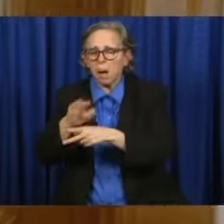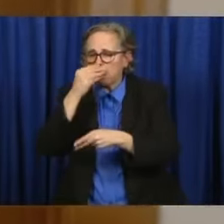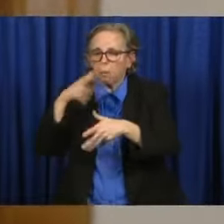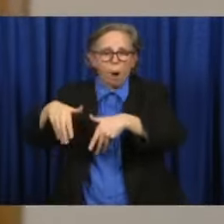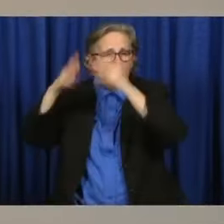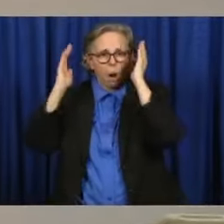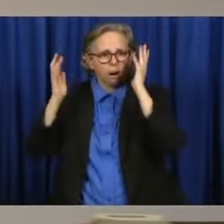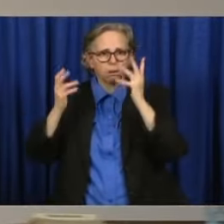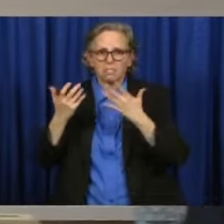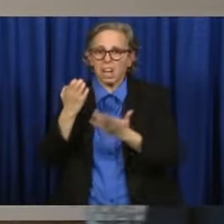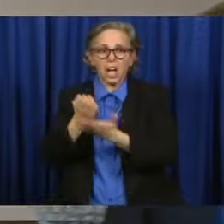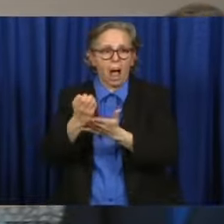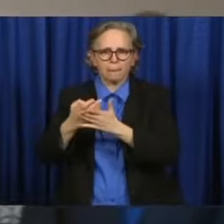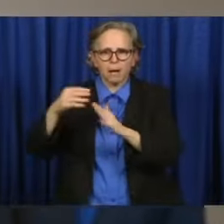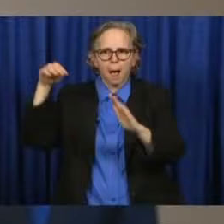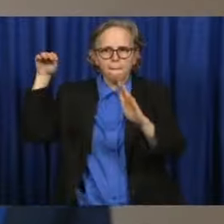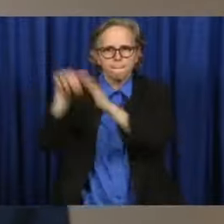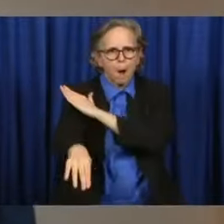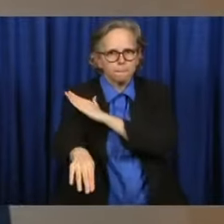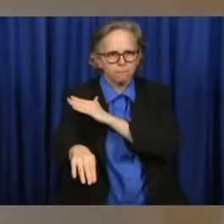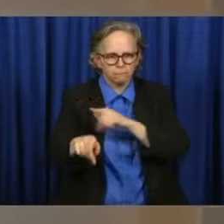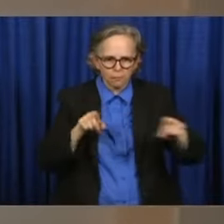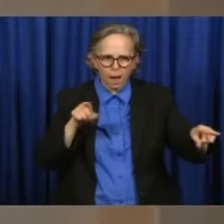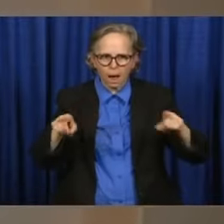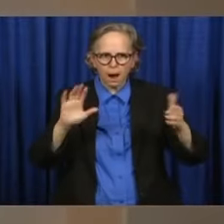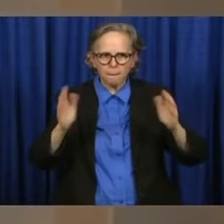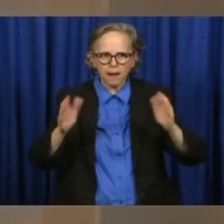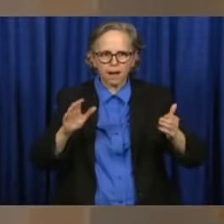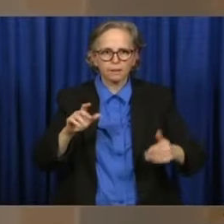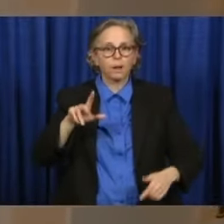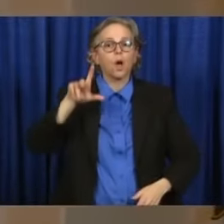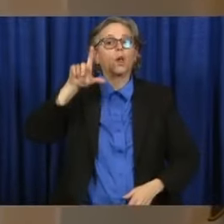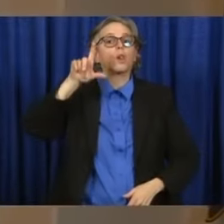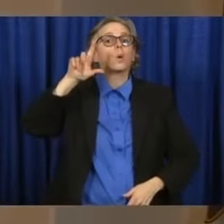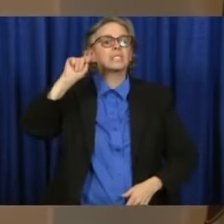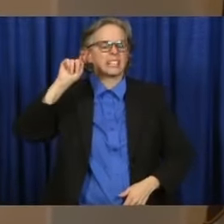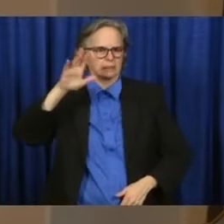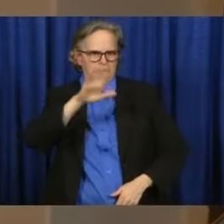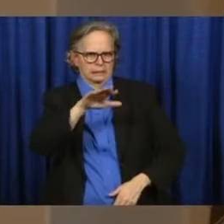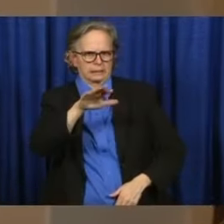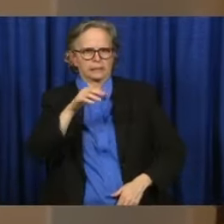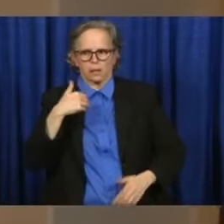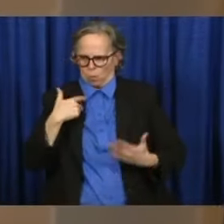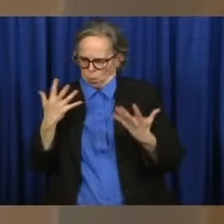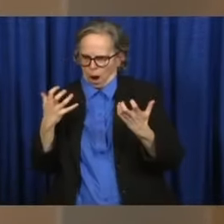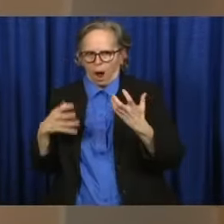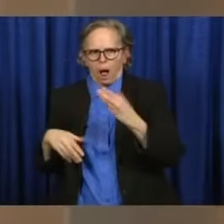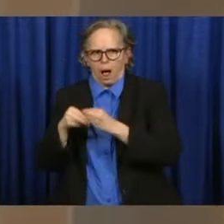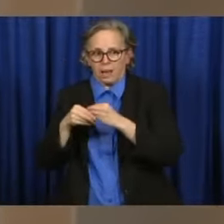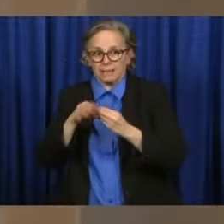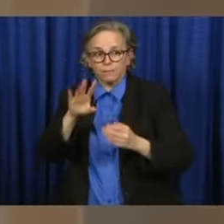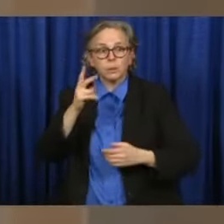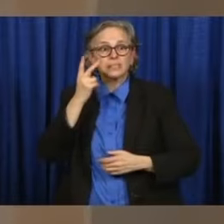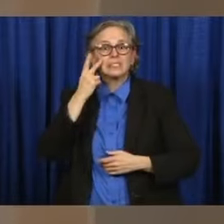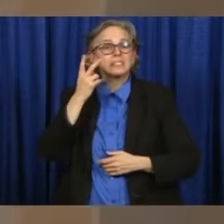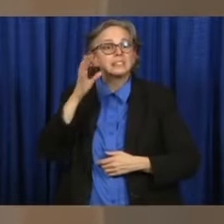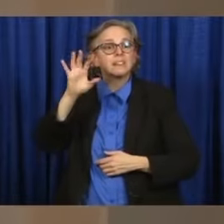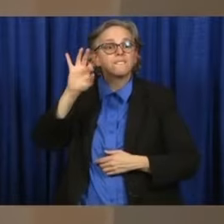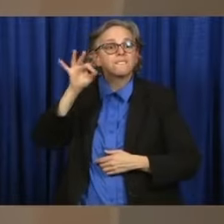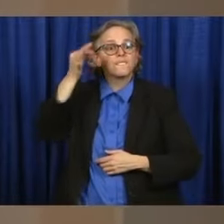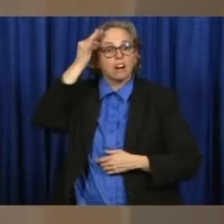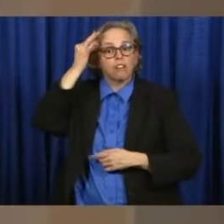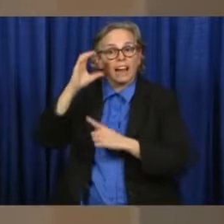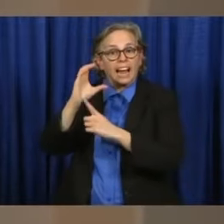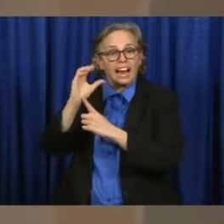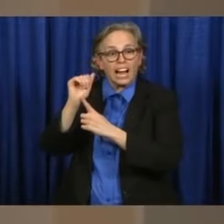Yeah, I could add to that, Governor, that if you look at what's in the Federal Care Act, there's a lot of